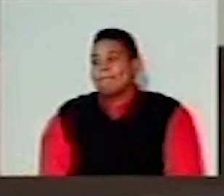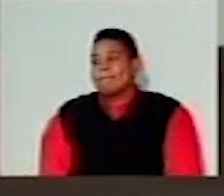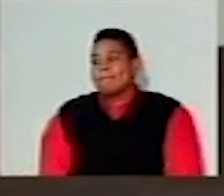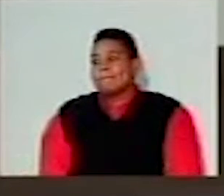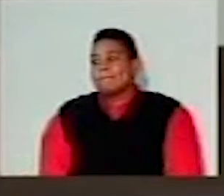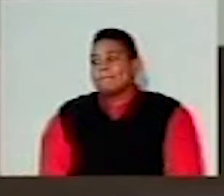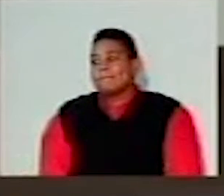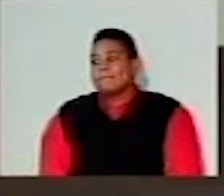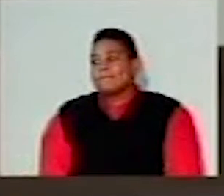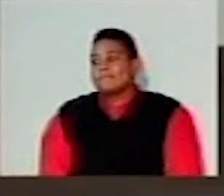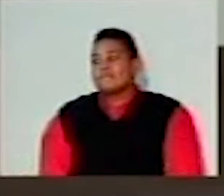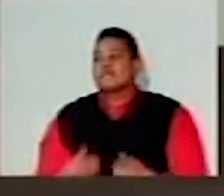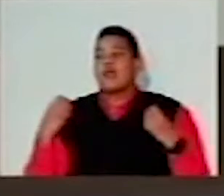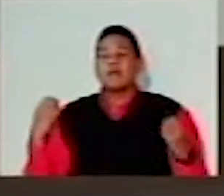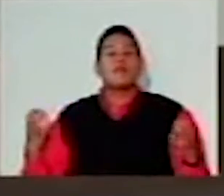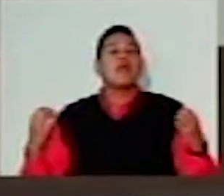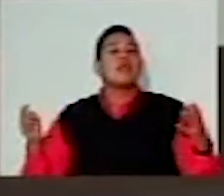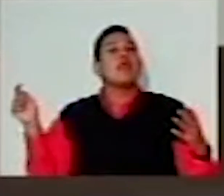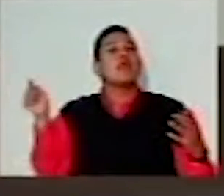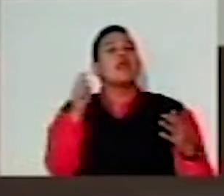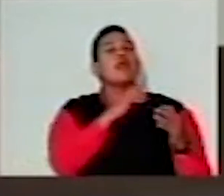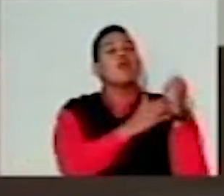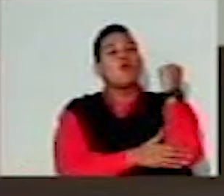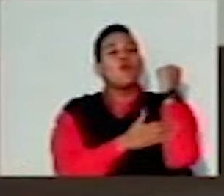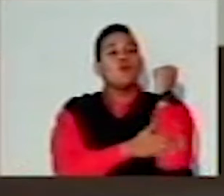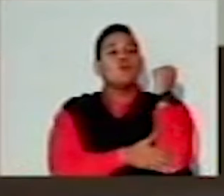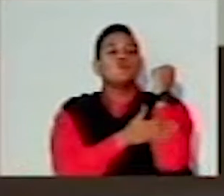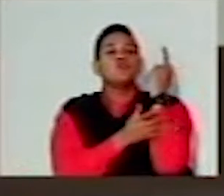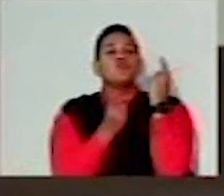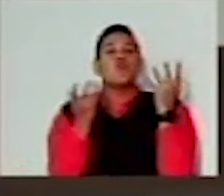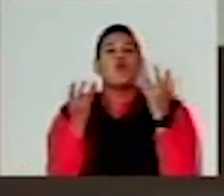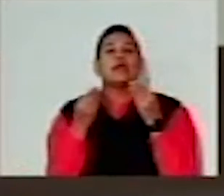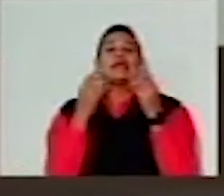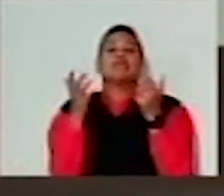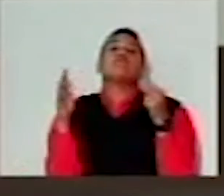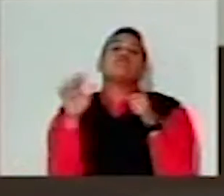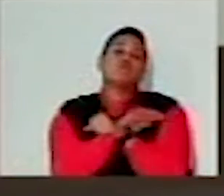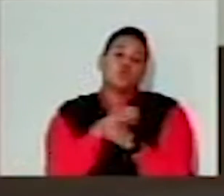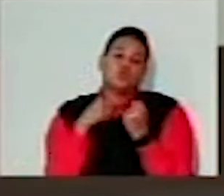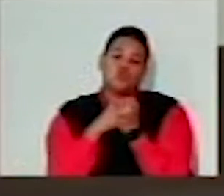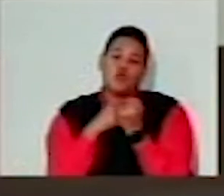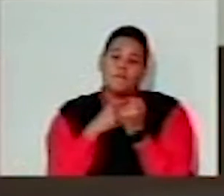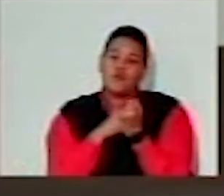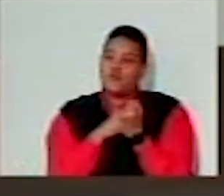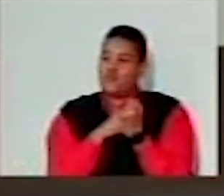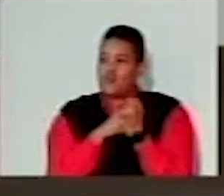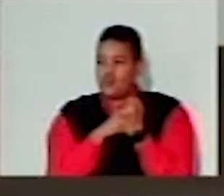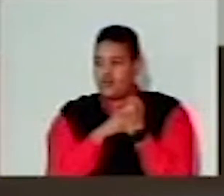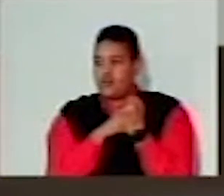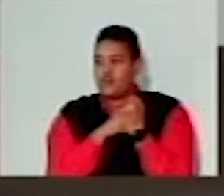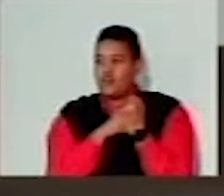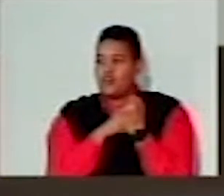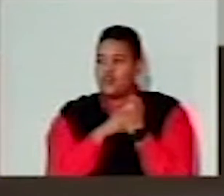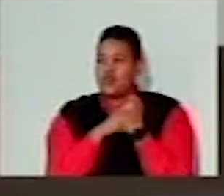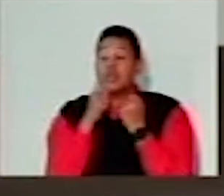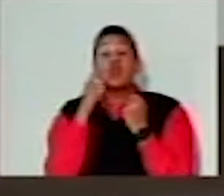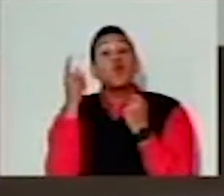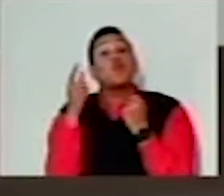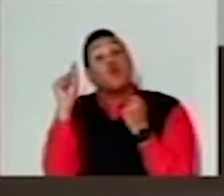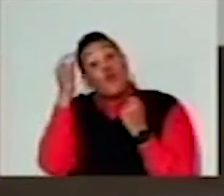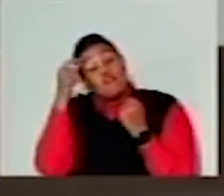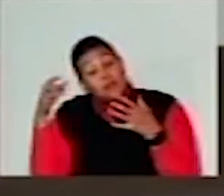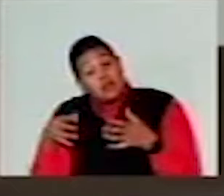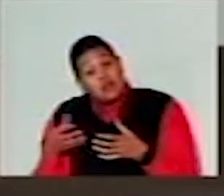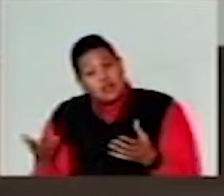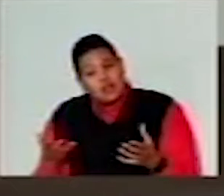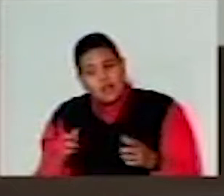and many other countries, Mr. Speaker, have given full support to not only to the government,